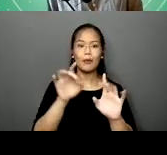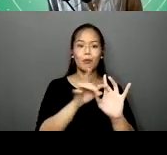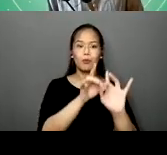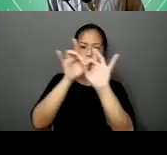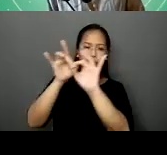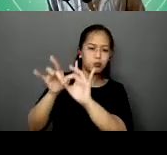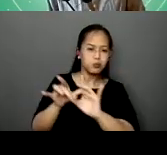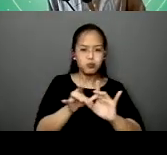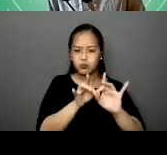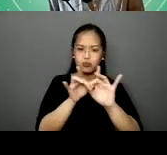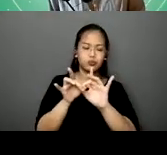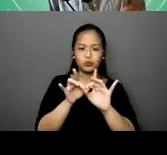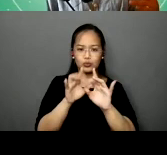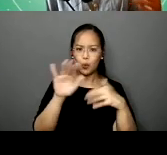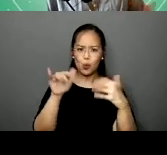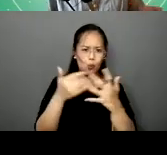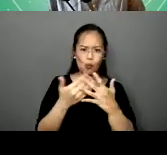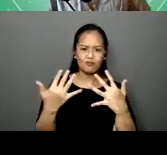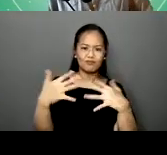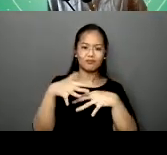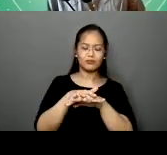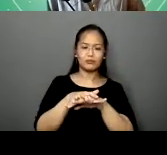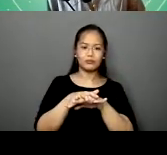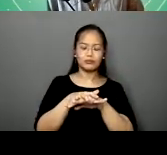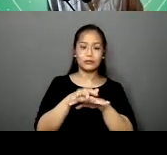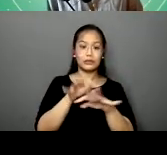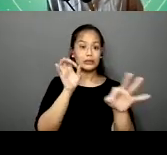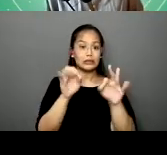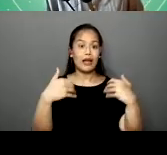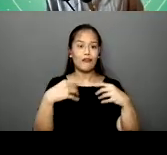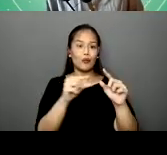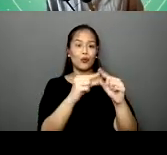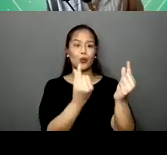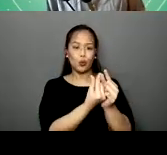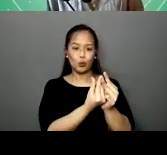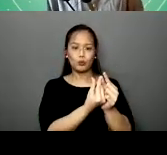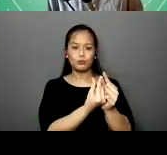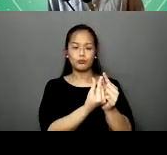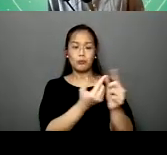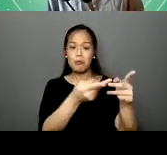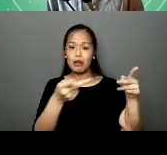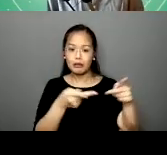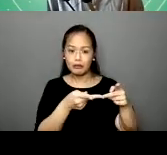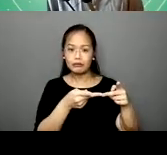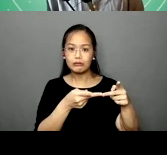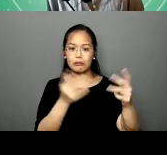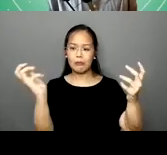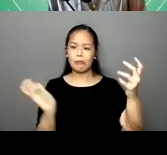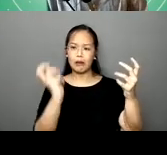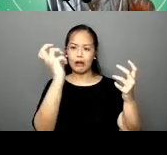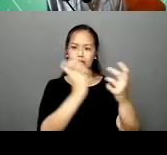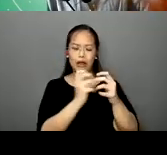So if, again, there is a certain group or demographic that is favored in the path of developing something,